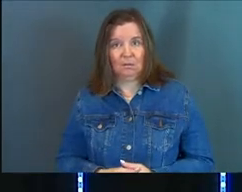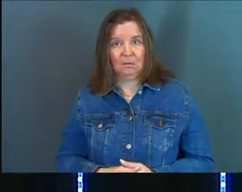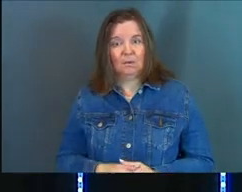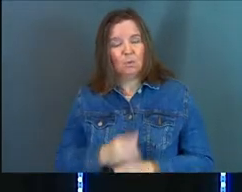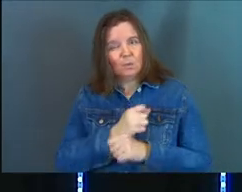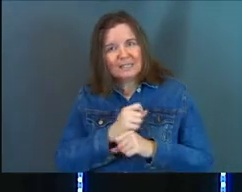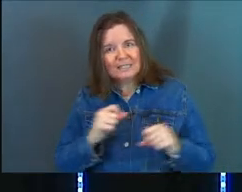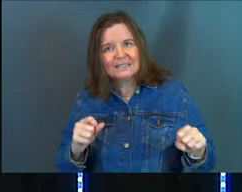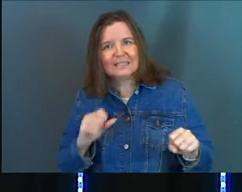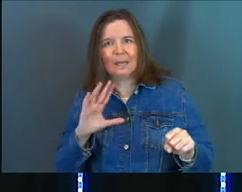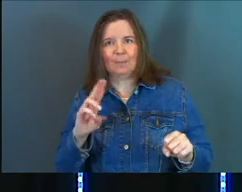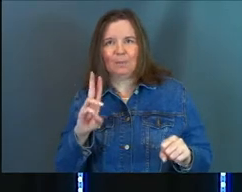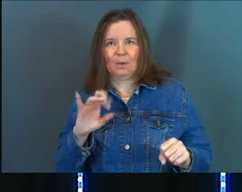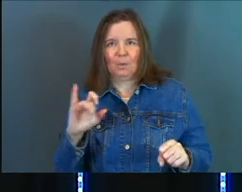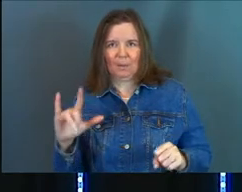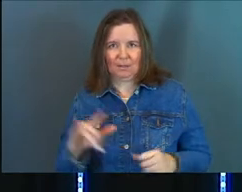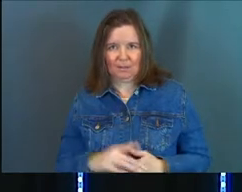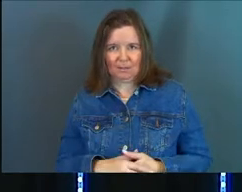Redeem their will.